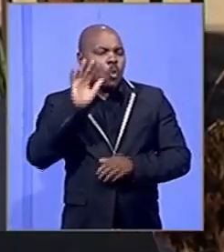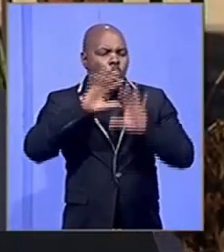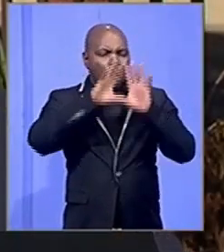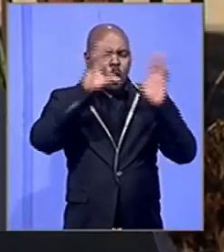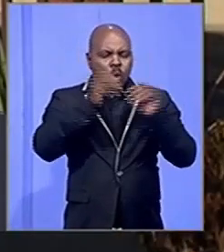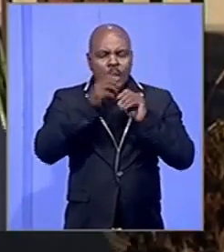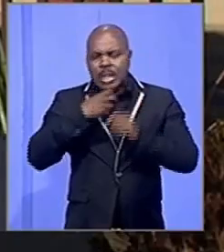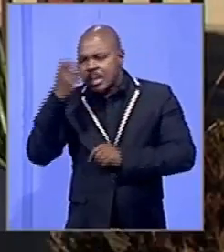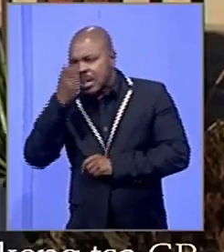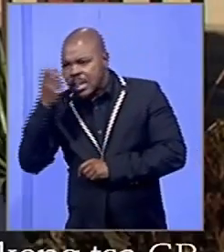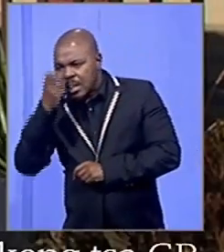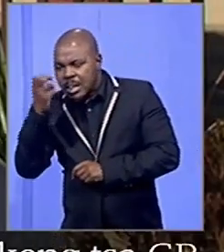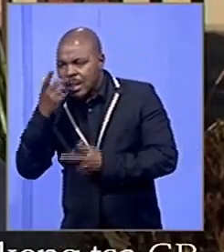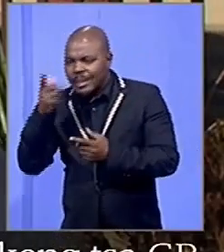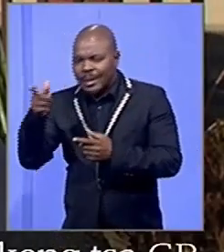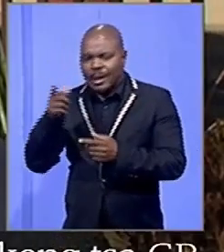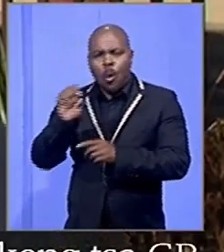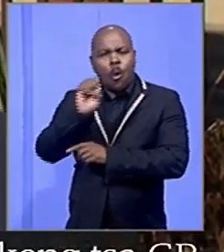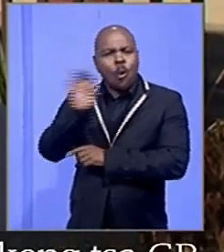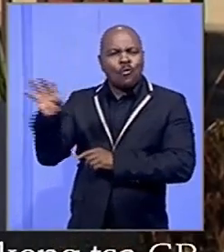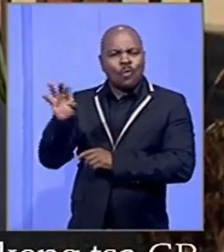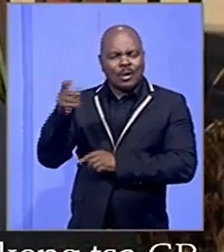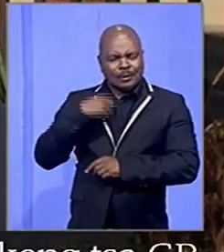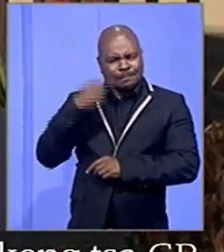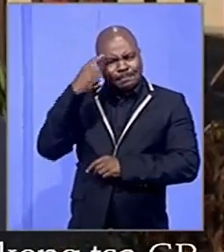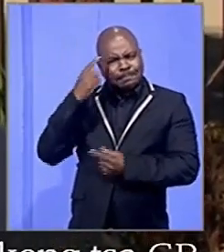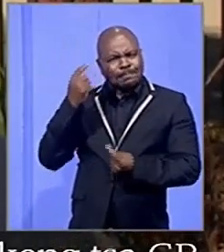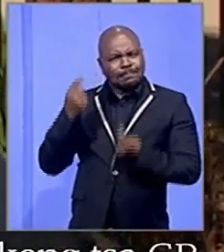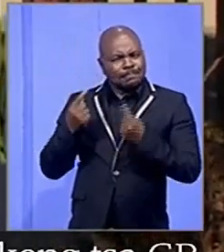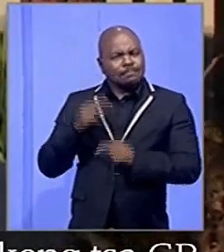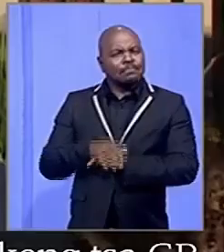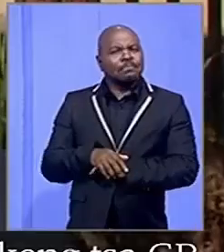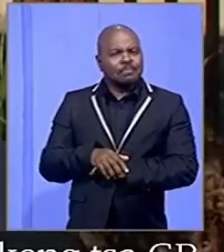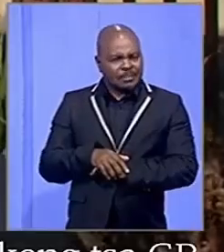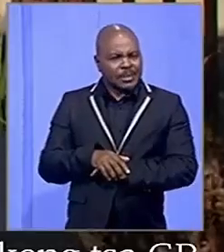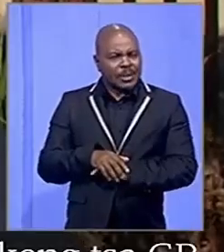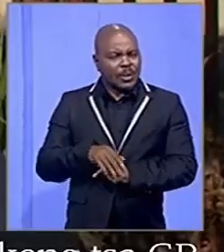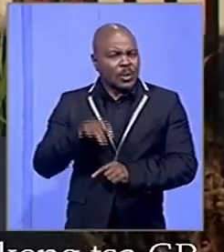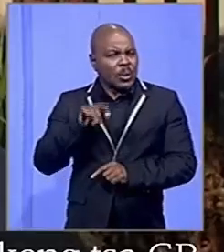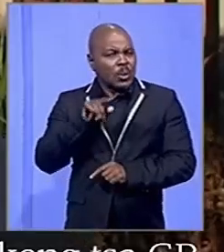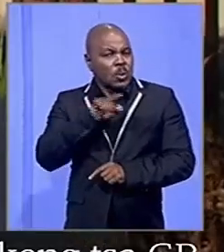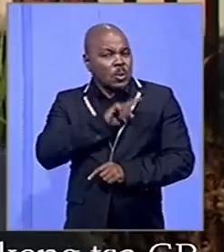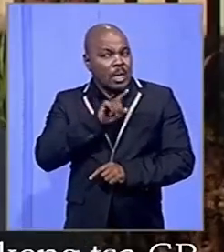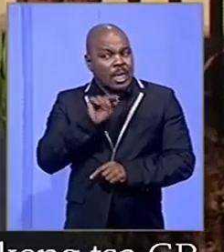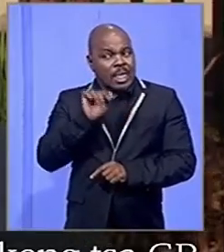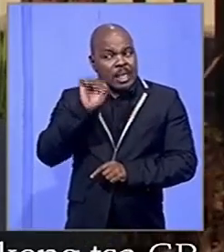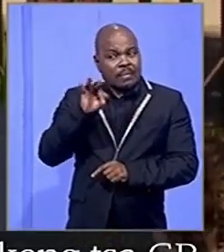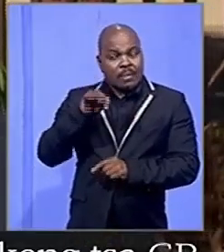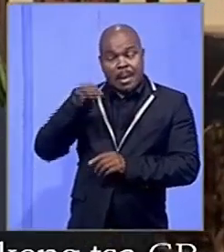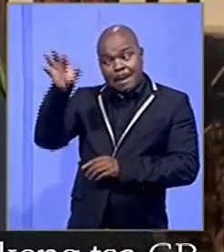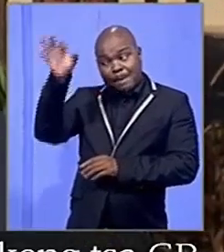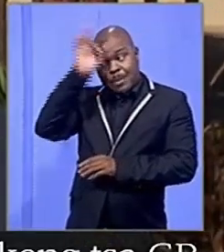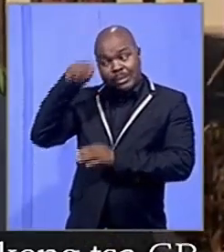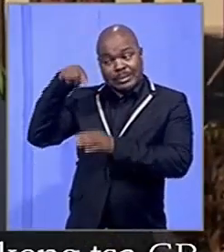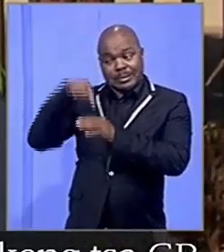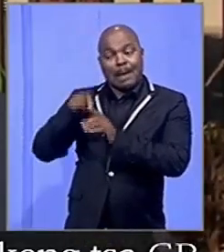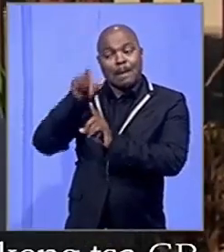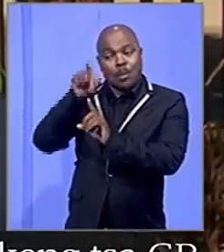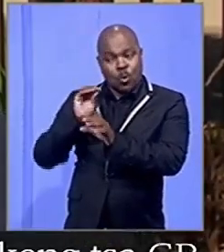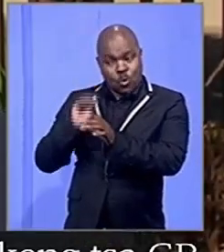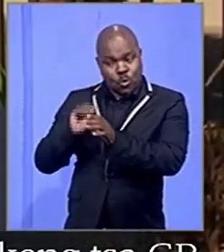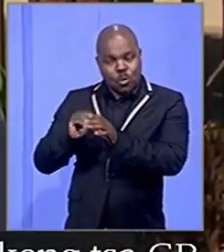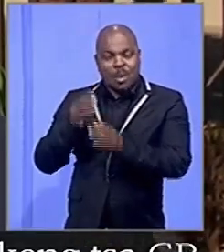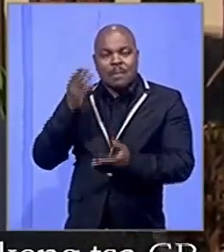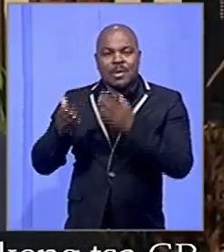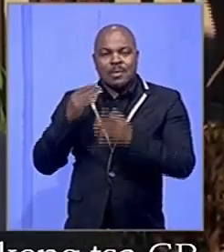And this brings suspicion to us to say, what if there is someone in the police who's